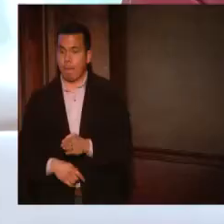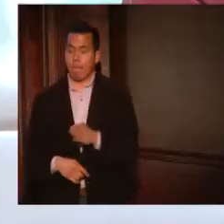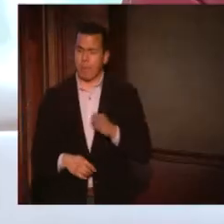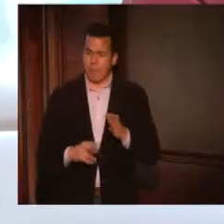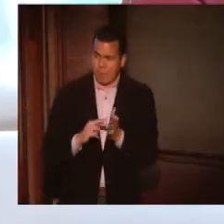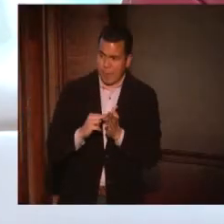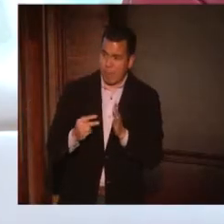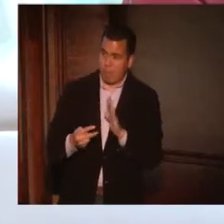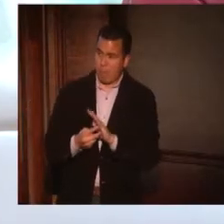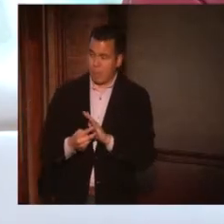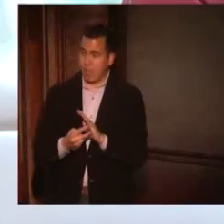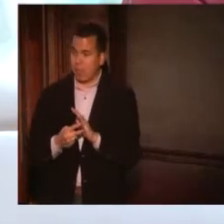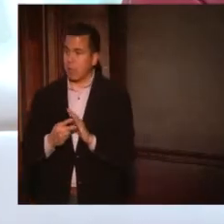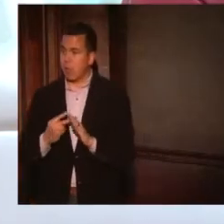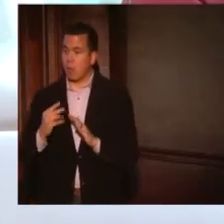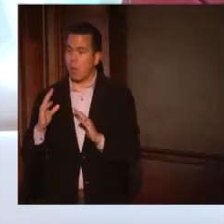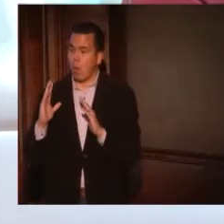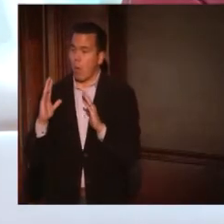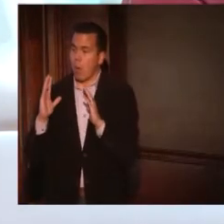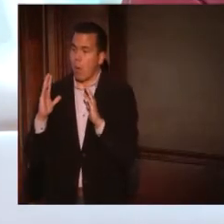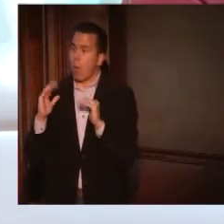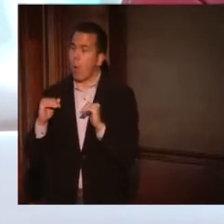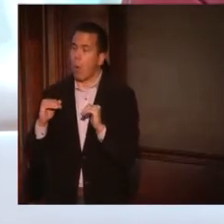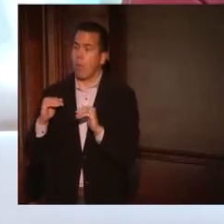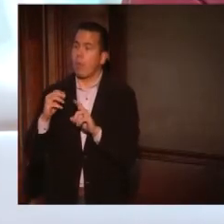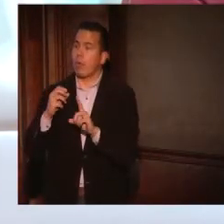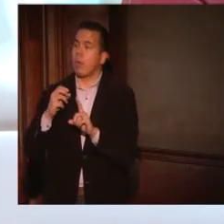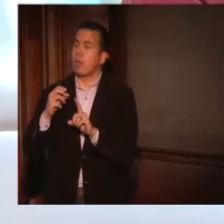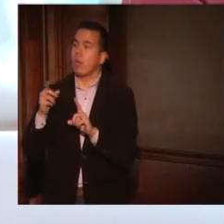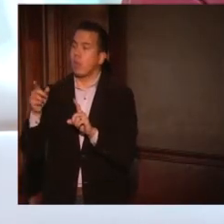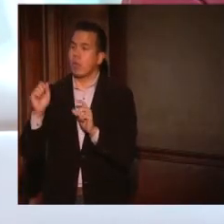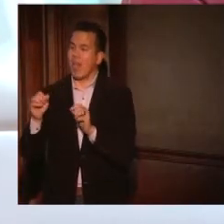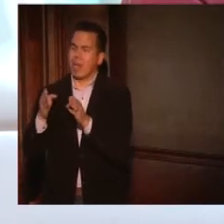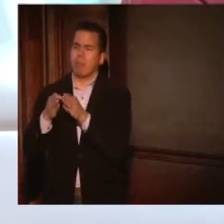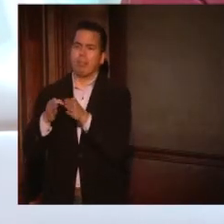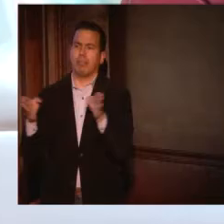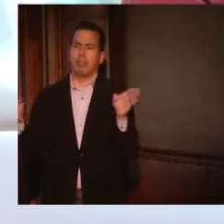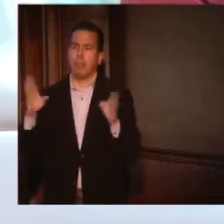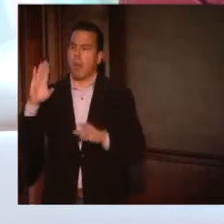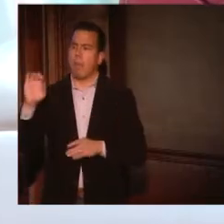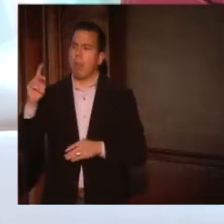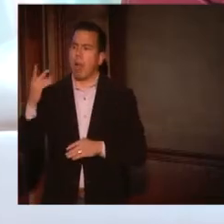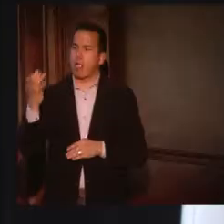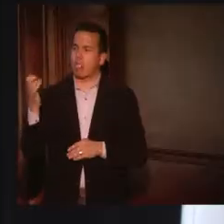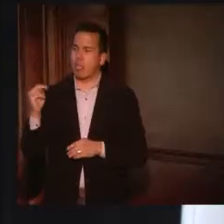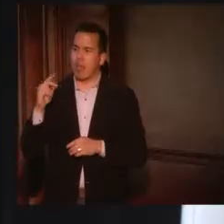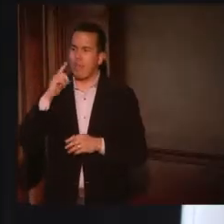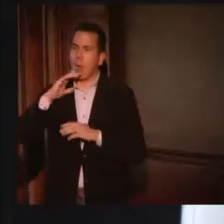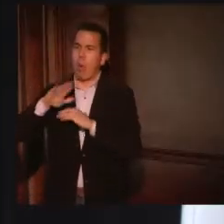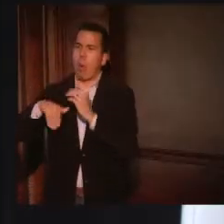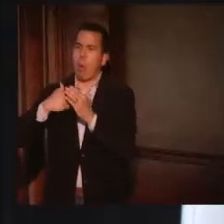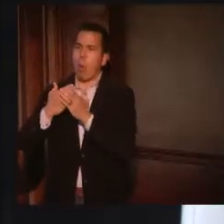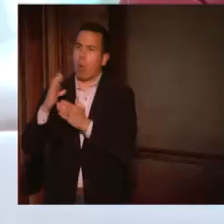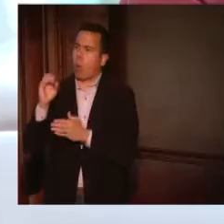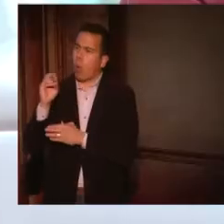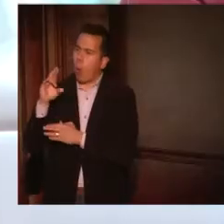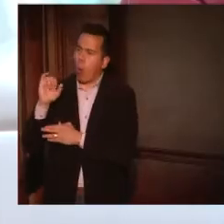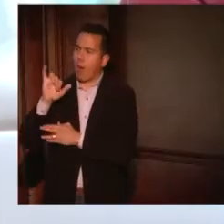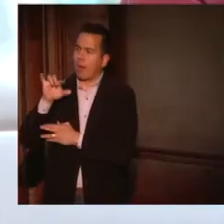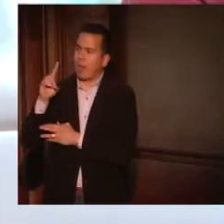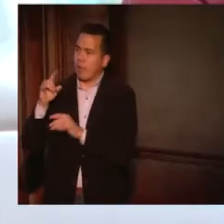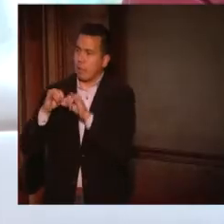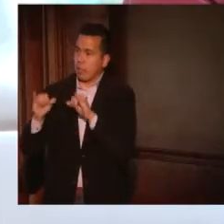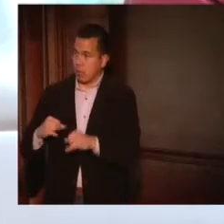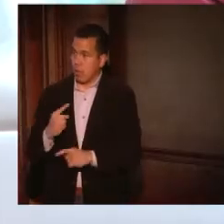that maybe beyond just, hey, we're going to use this to distribute food, but as a core identity system on the blockchain. Absolutely. Got it. Roya, you've been